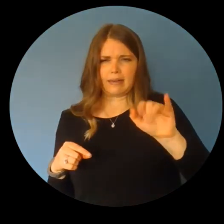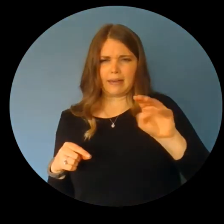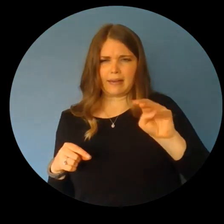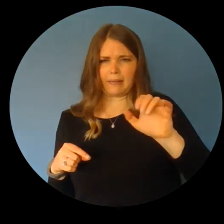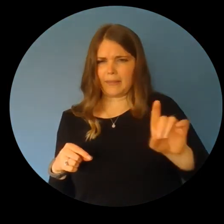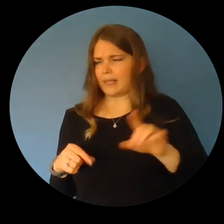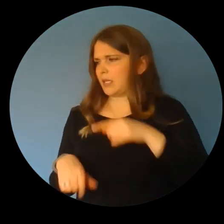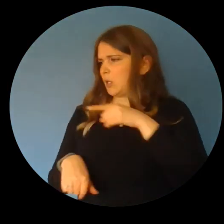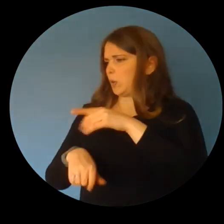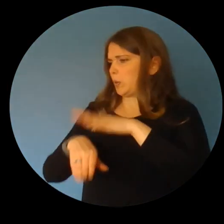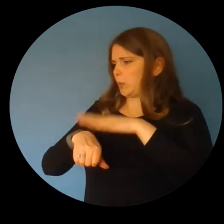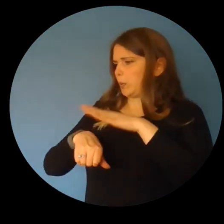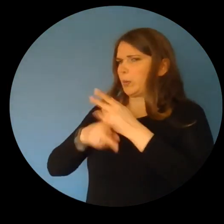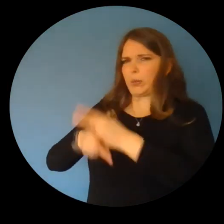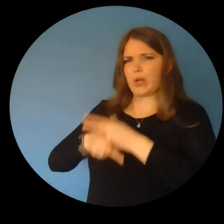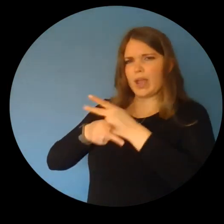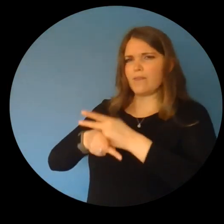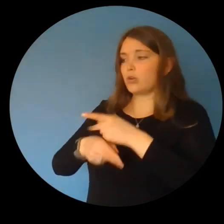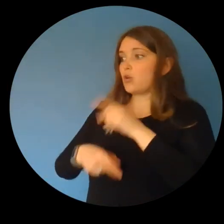your life away."